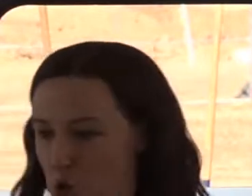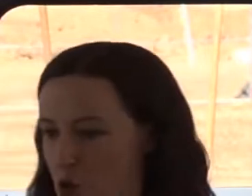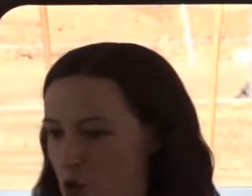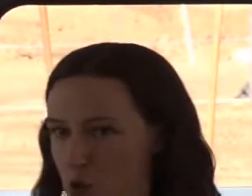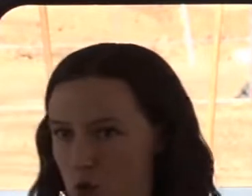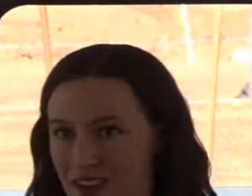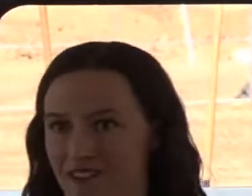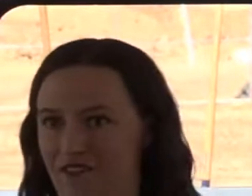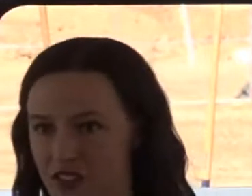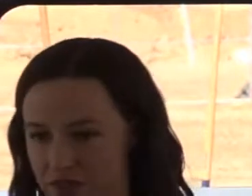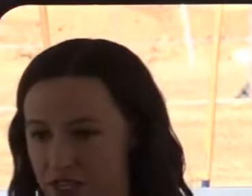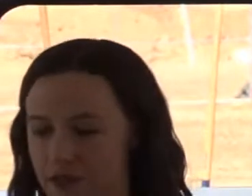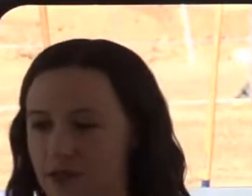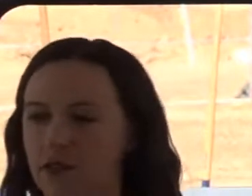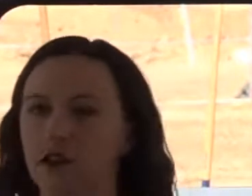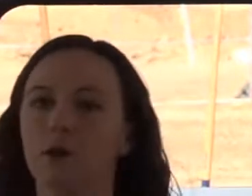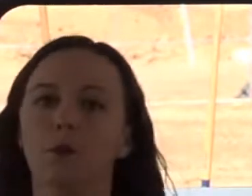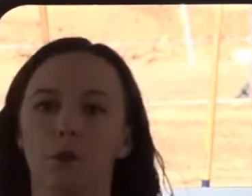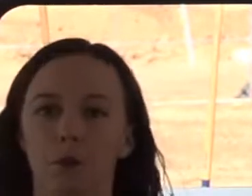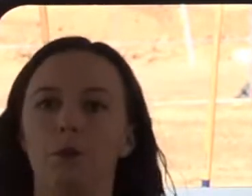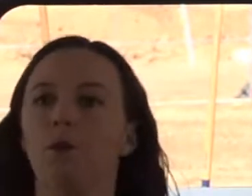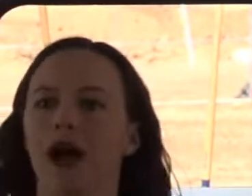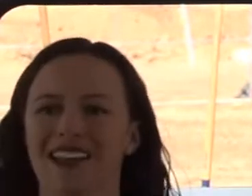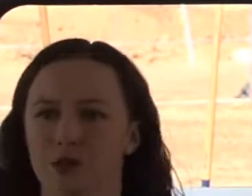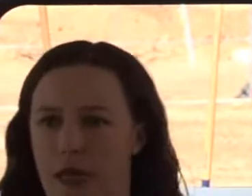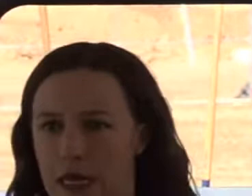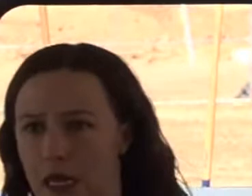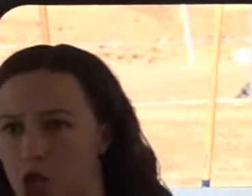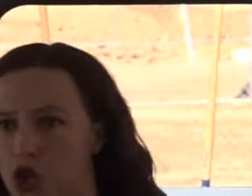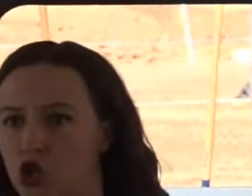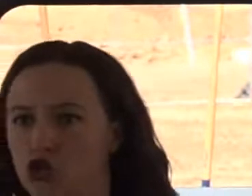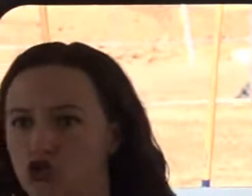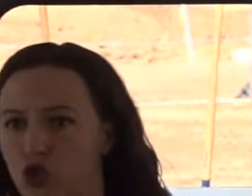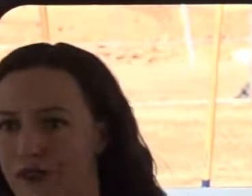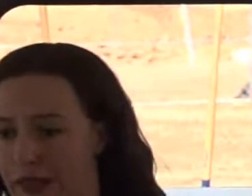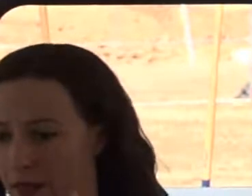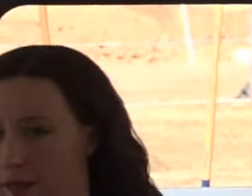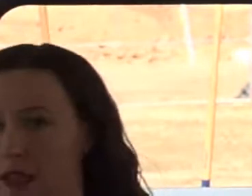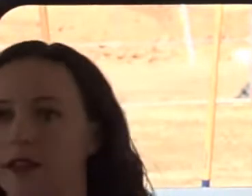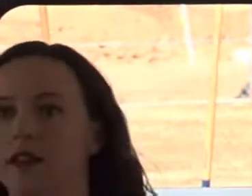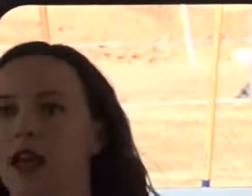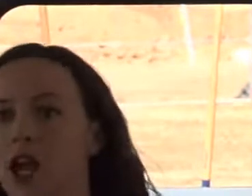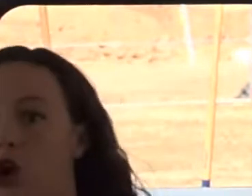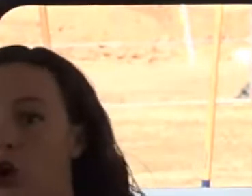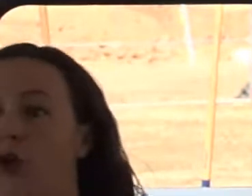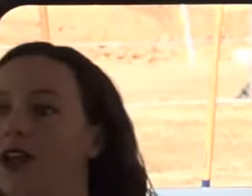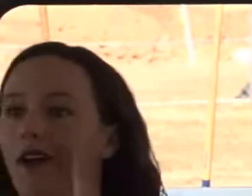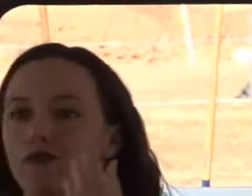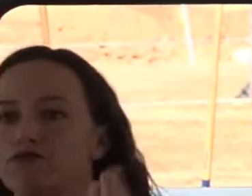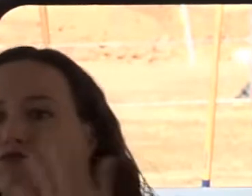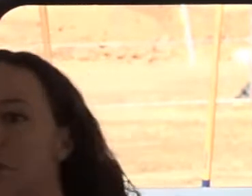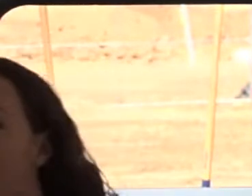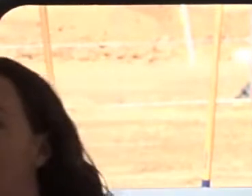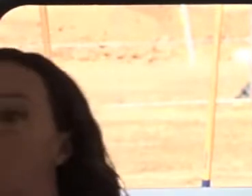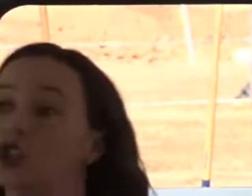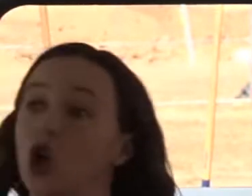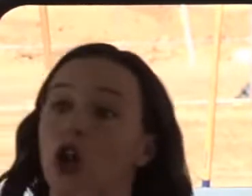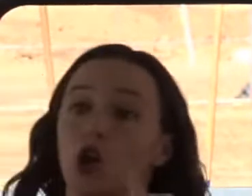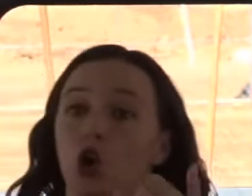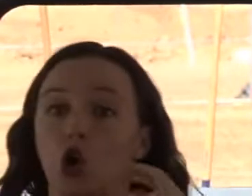right? But it served this area for decades over on the Herndon campus. And so now we have our own